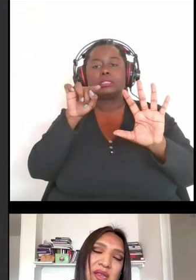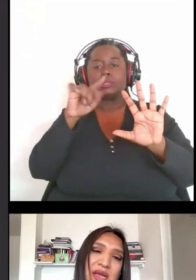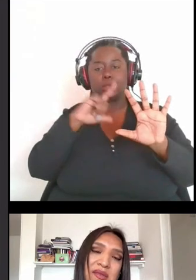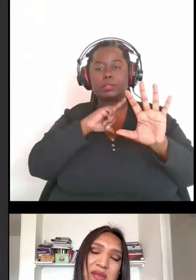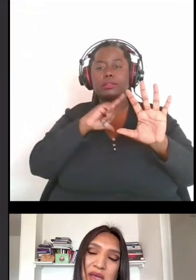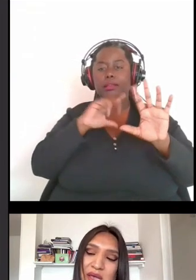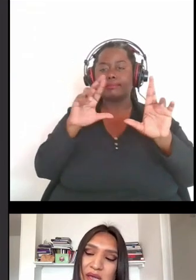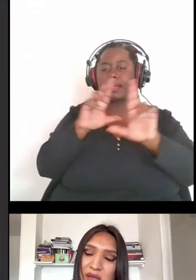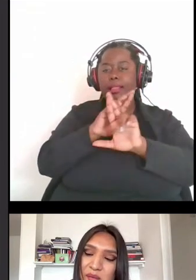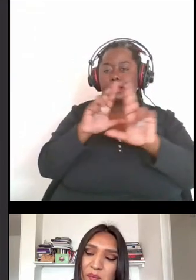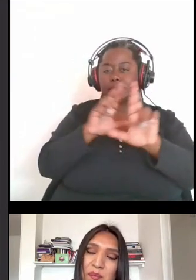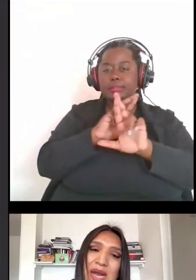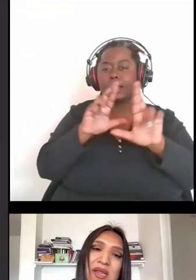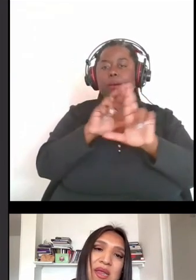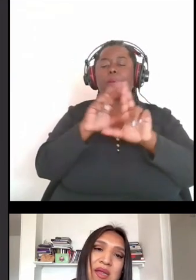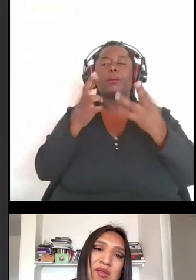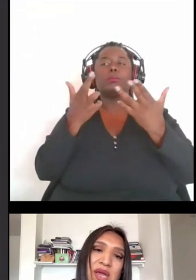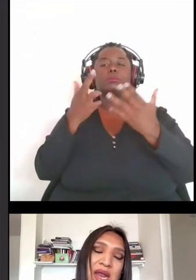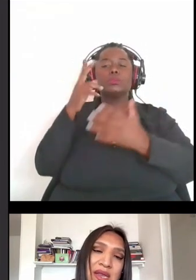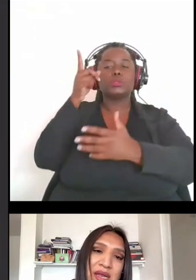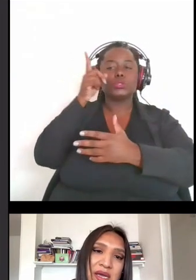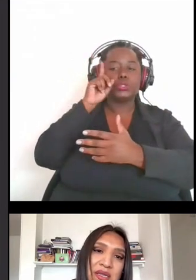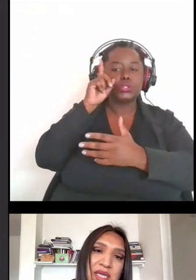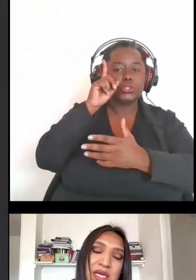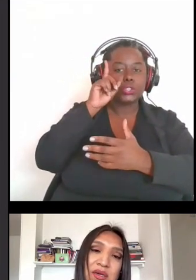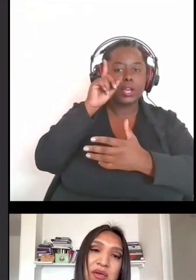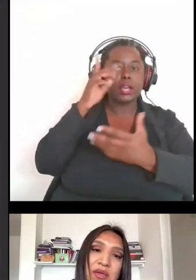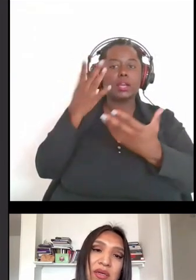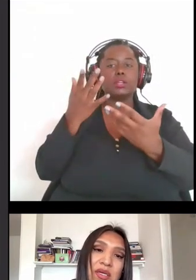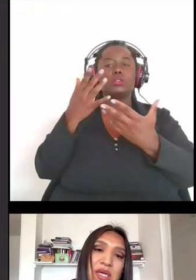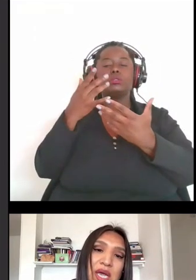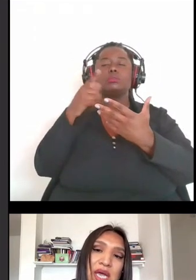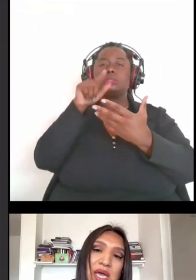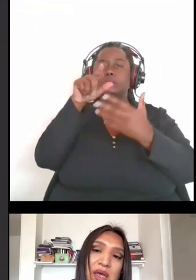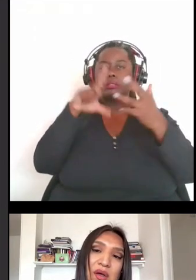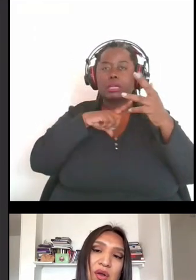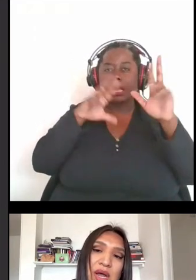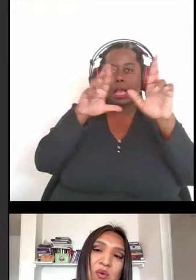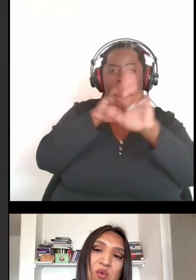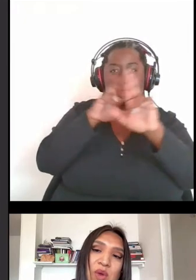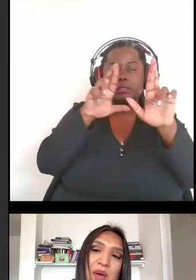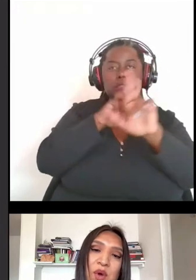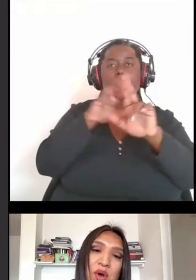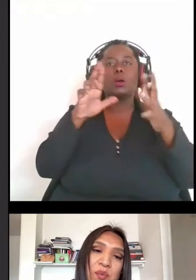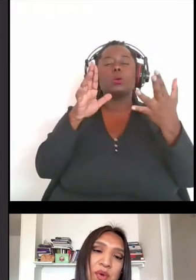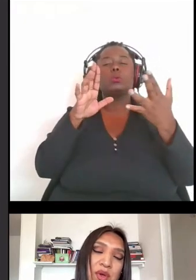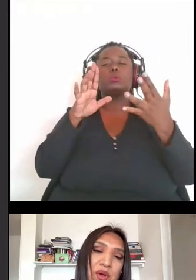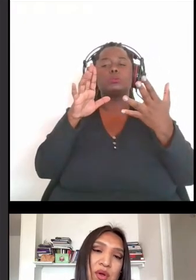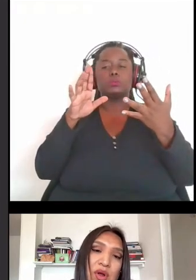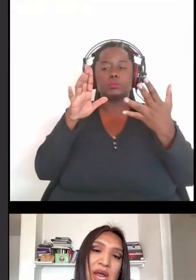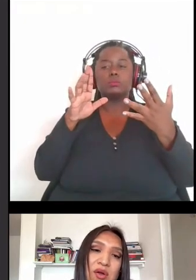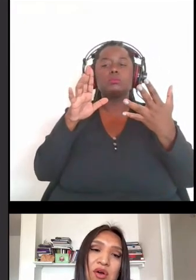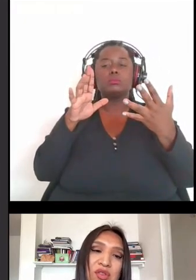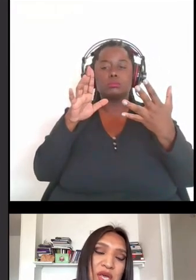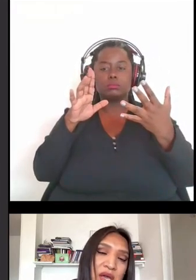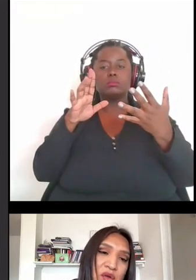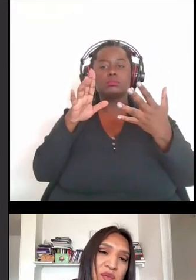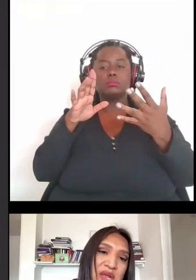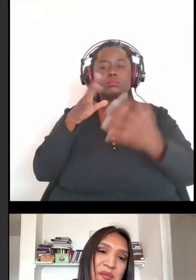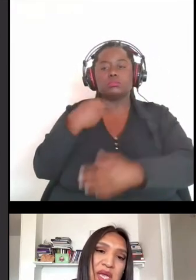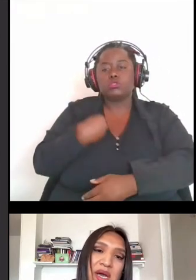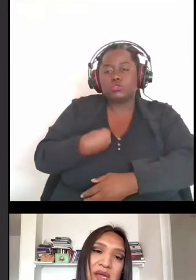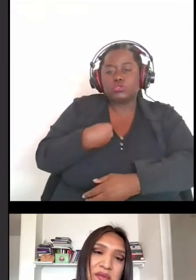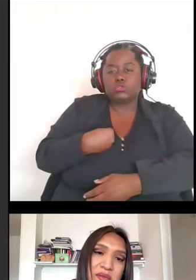these relates to daily routines to being